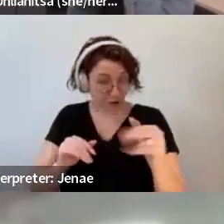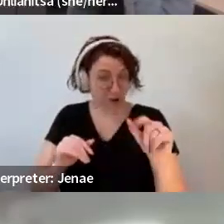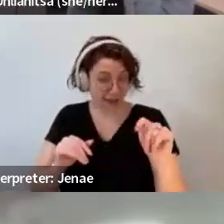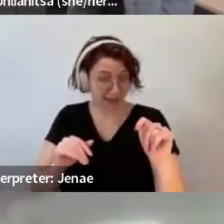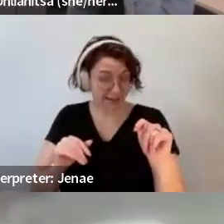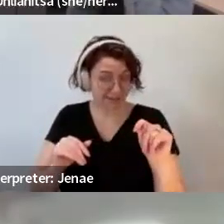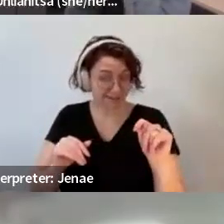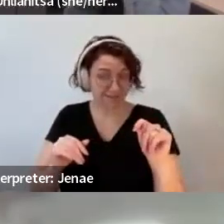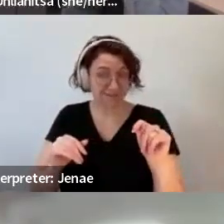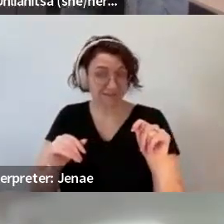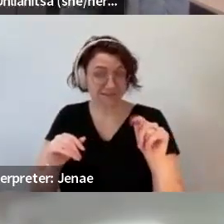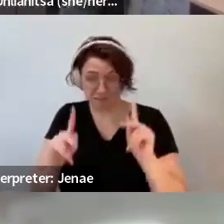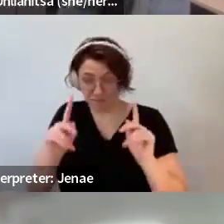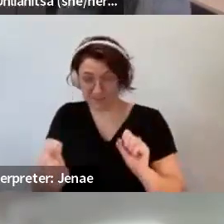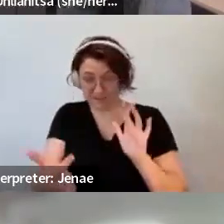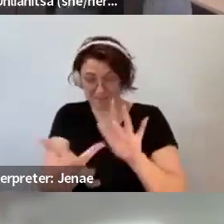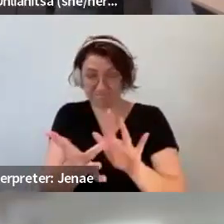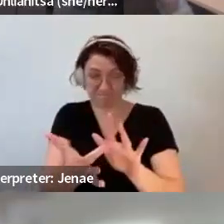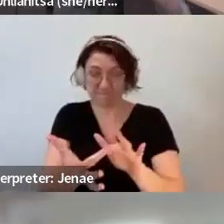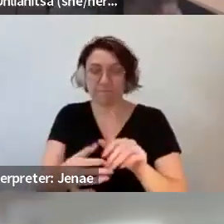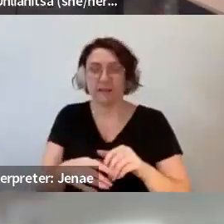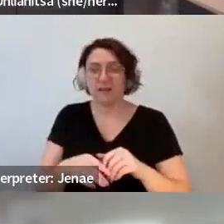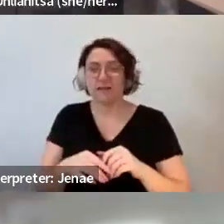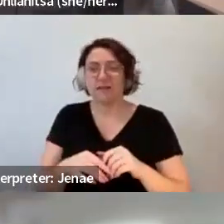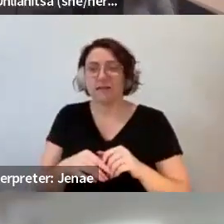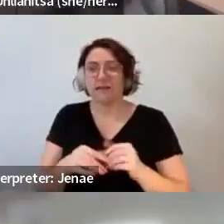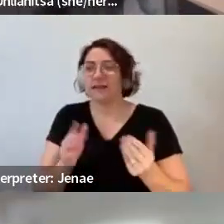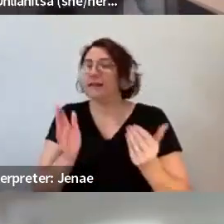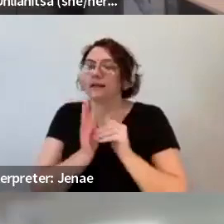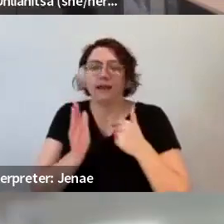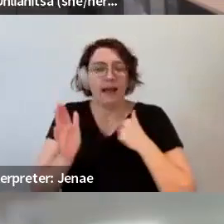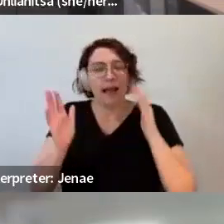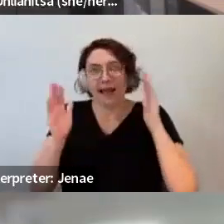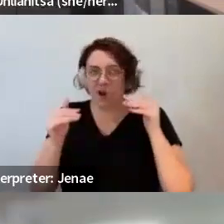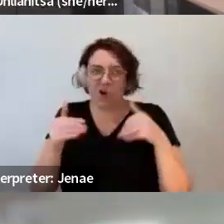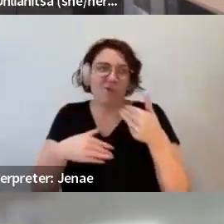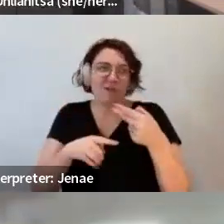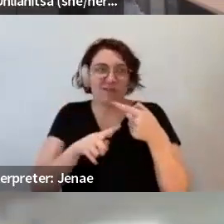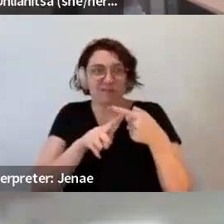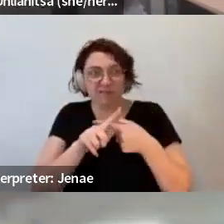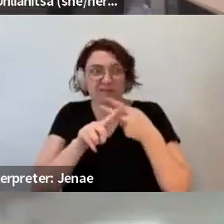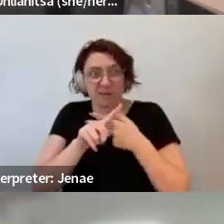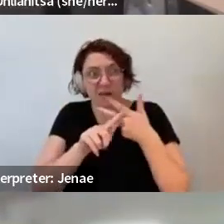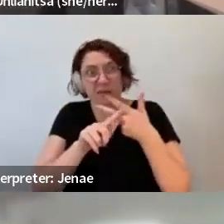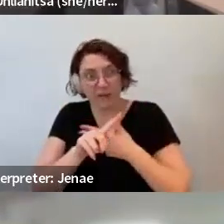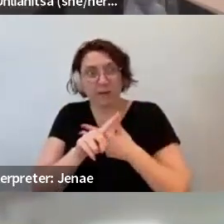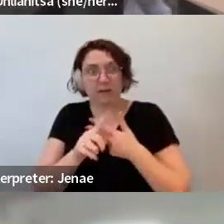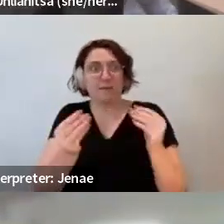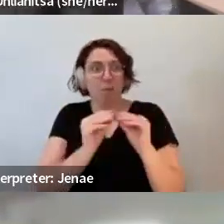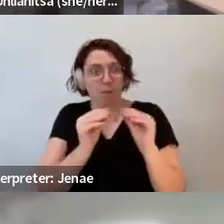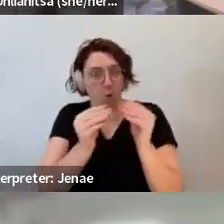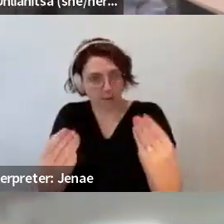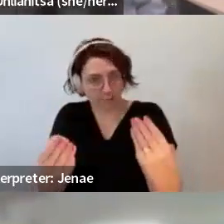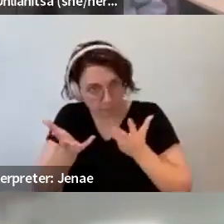folks, and again, I really hope over the next few months as this information comes together that you as